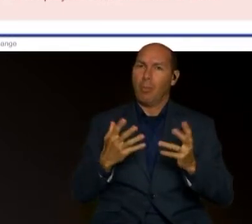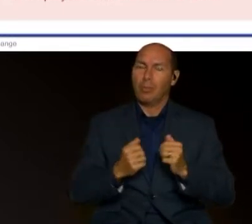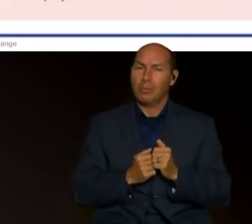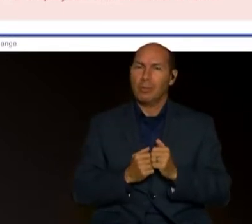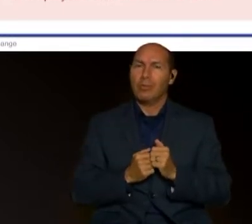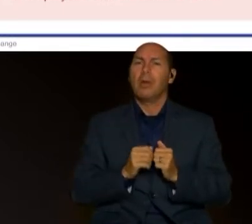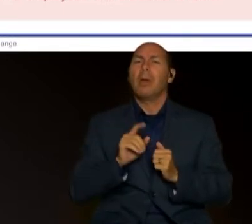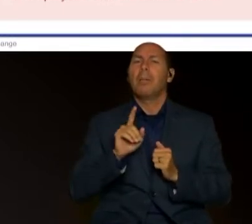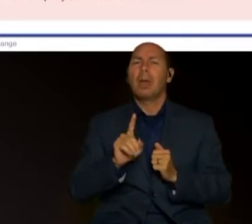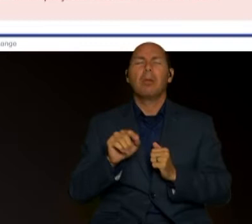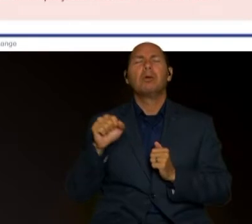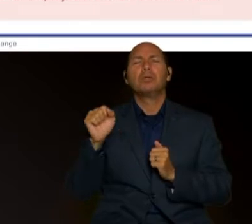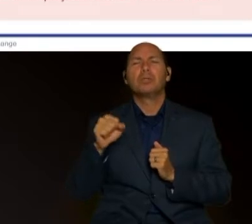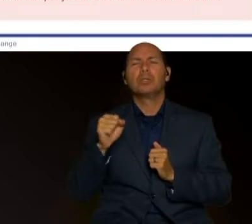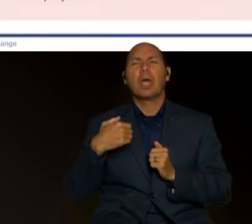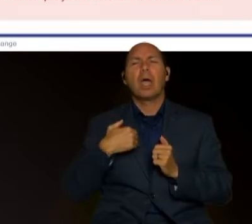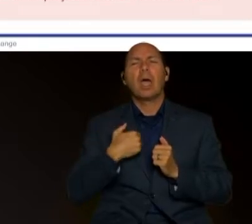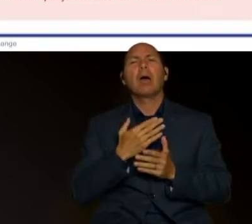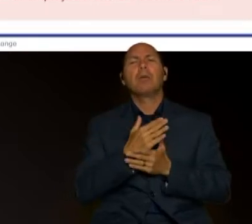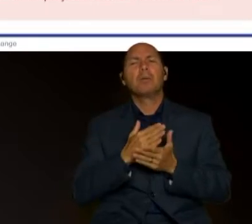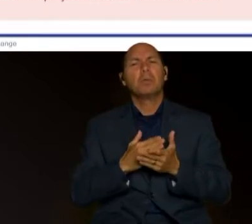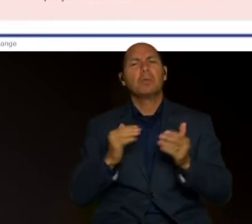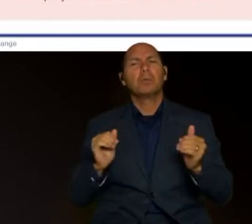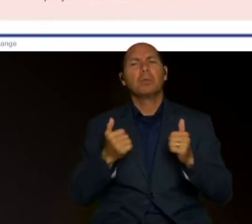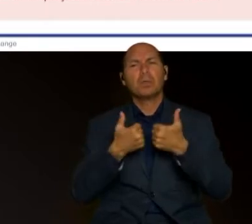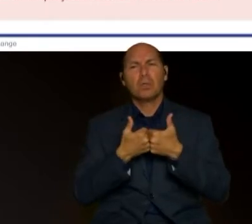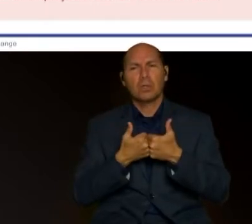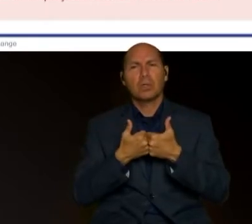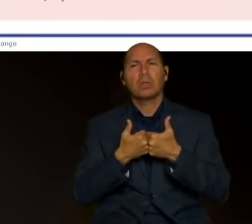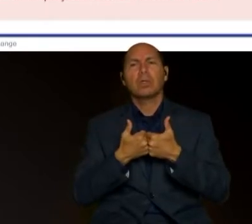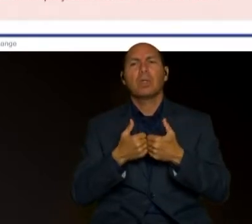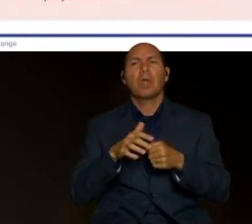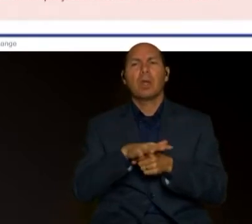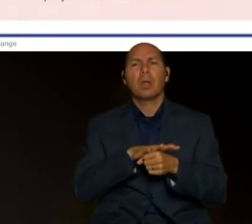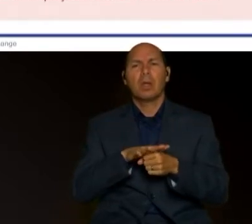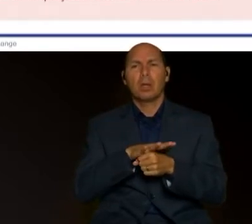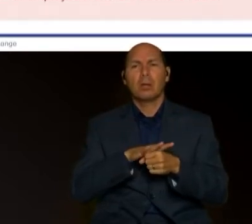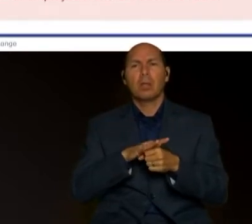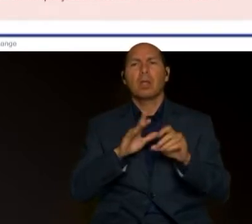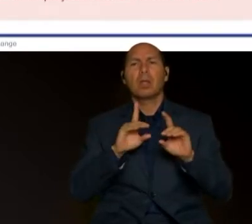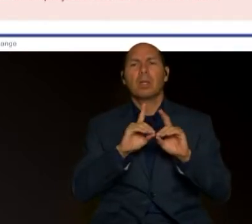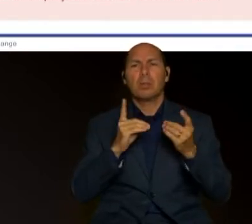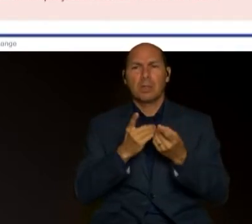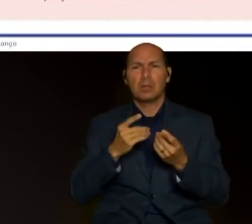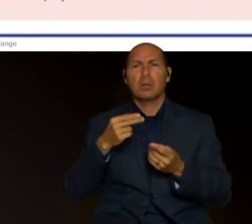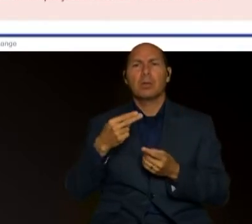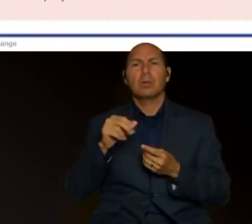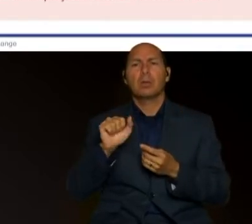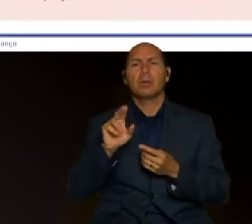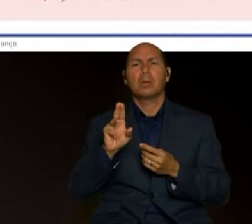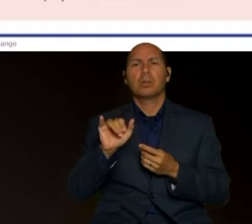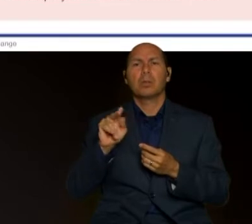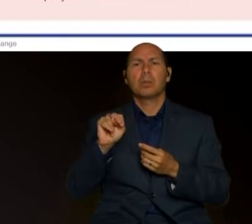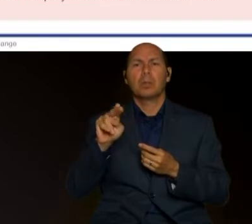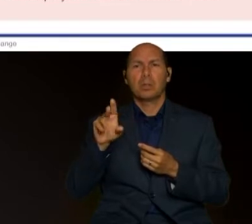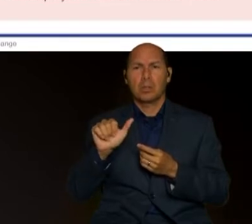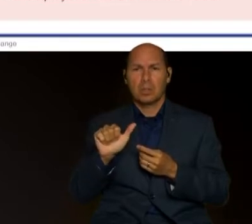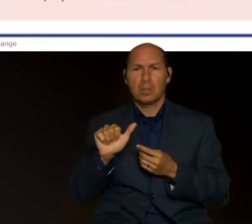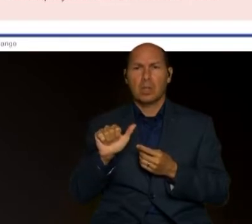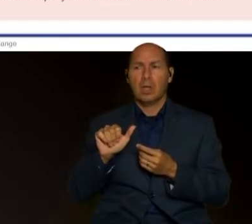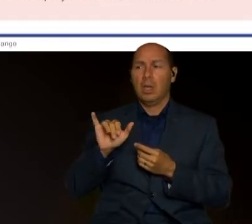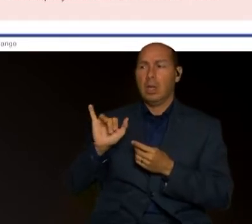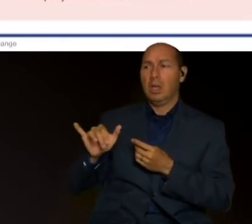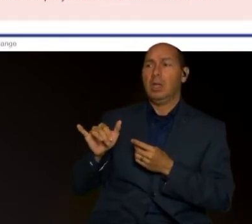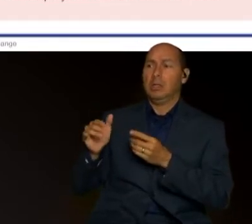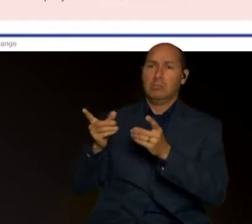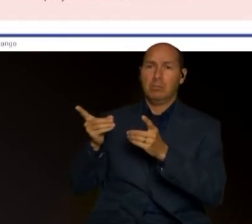changes made as part of the restructure, but there were some challenges in the area of the Department of the Treasury that we worked with the